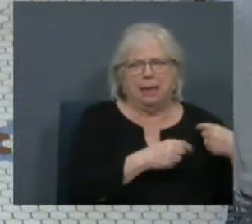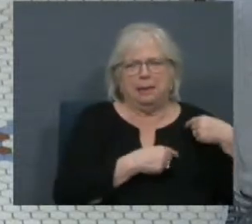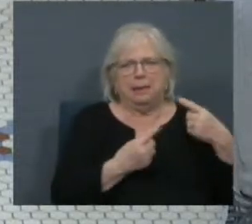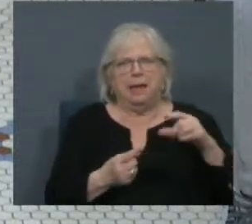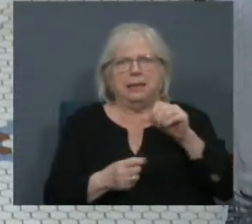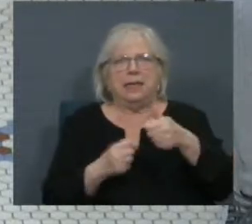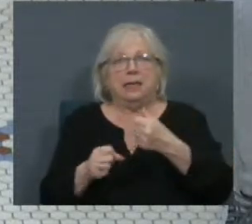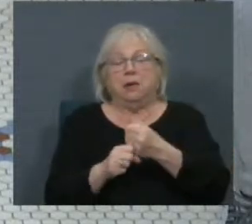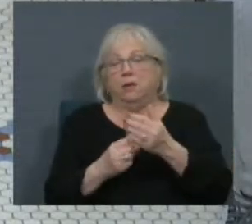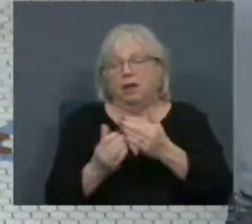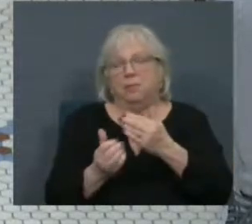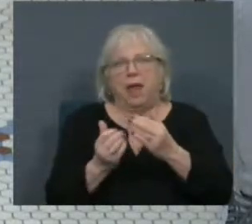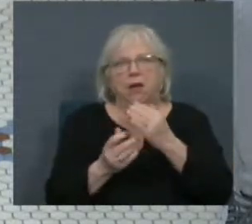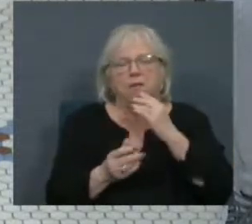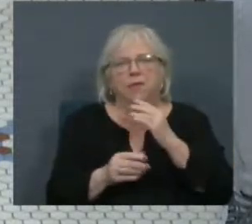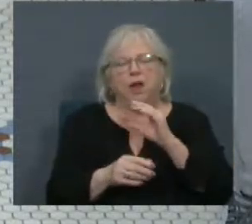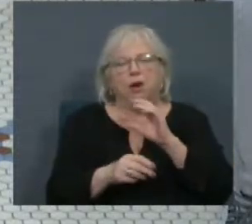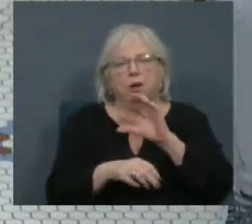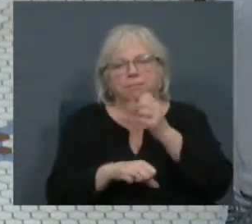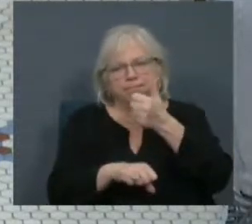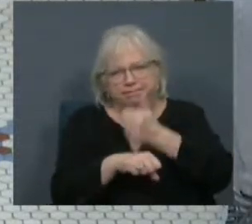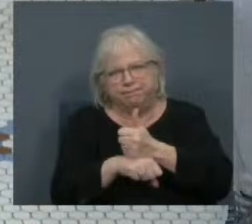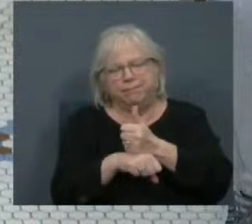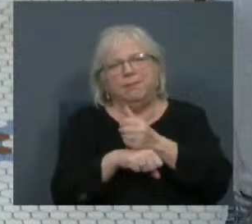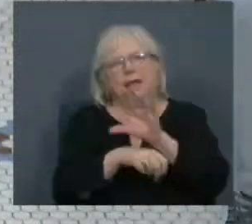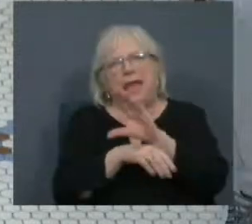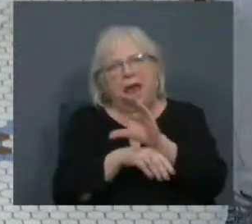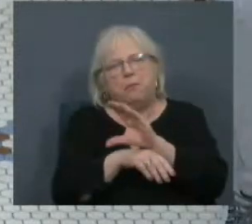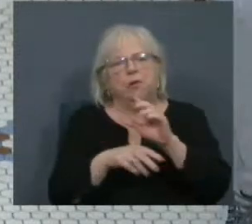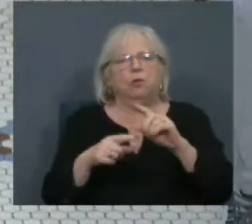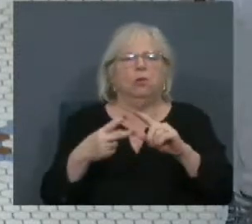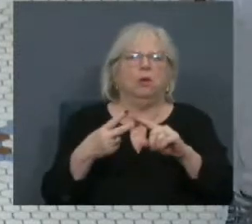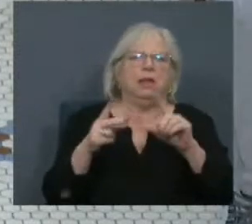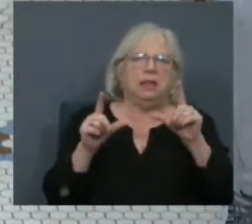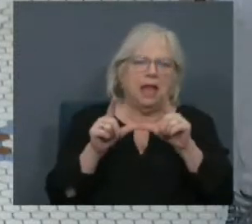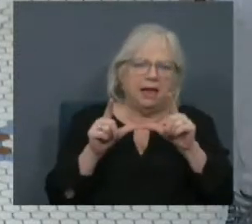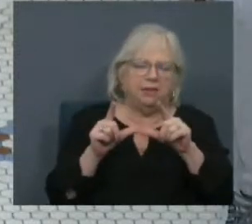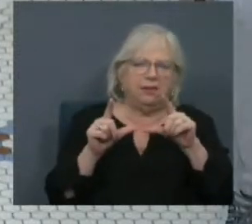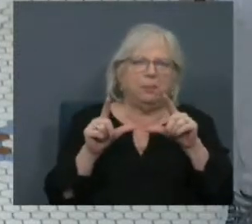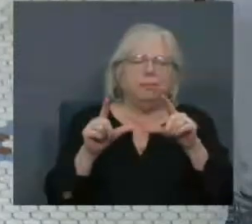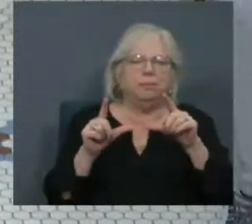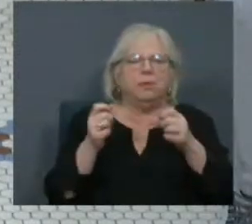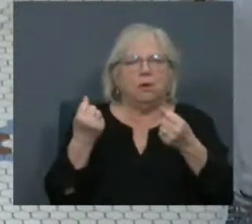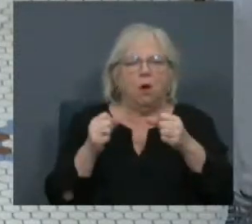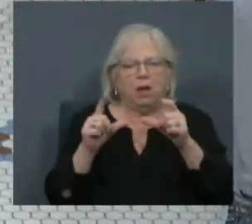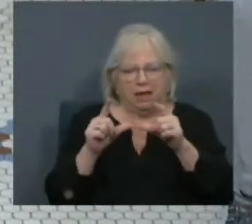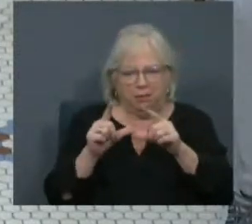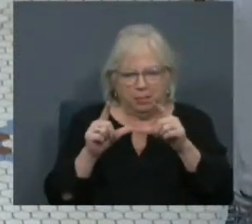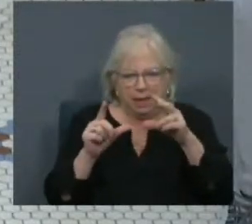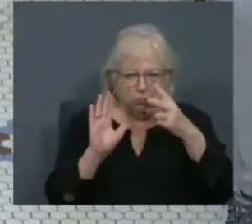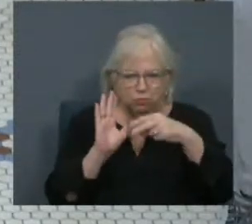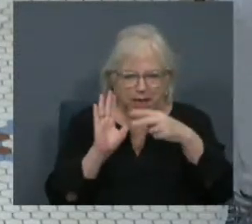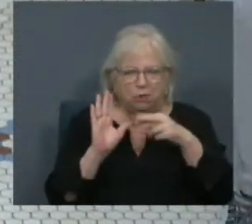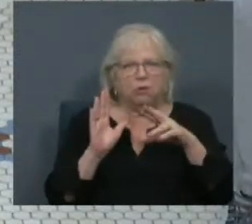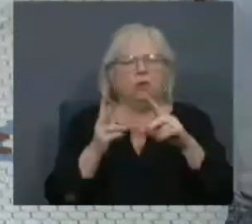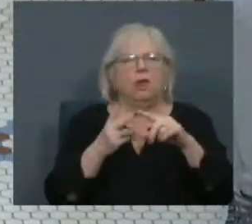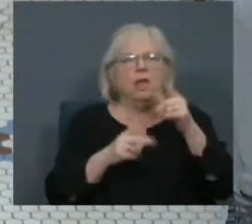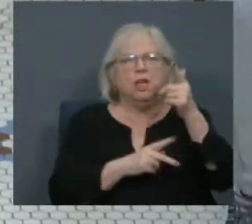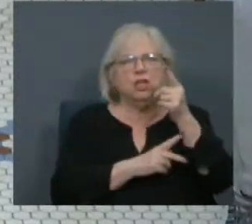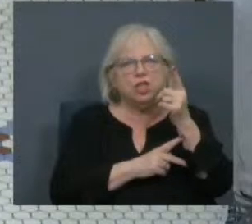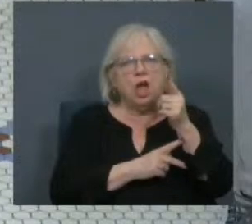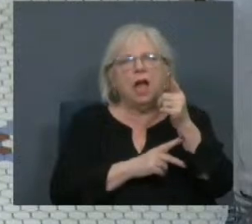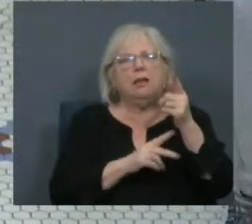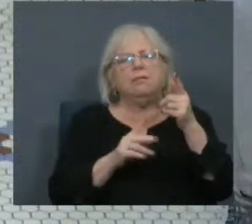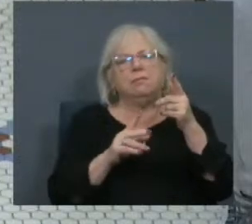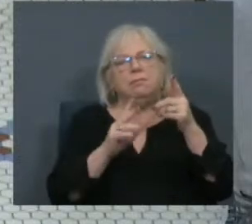decade, whether they're stationary cameras, whether those are license plate readers, the audio surveillance of ShotSpotter, or the Eyes on the Rock